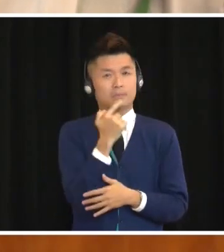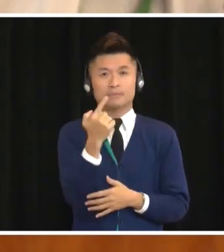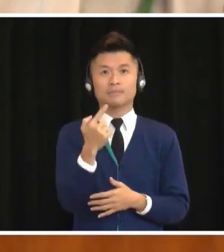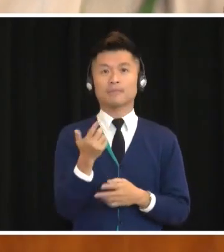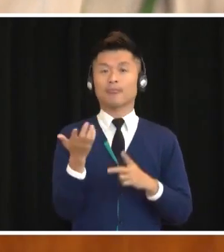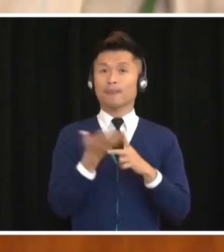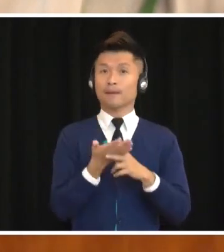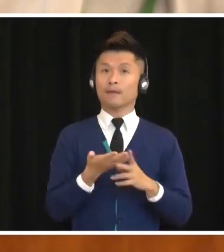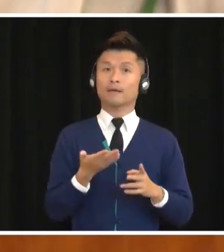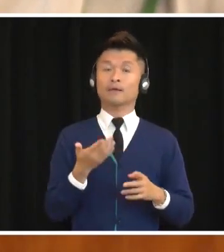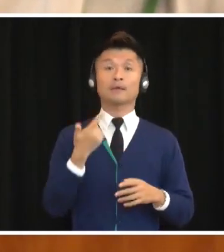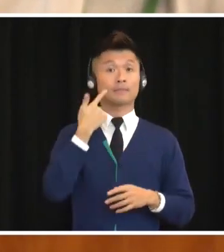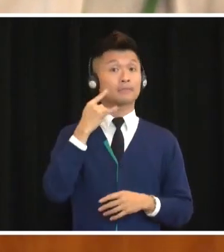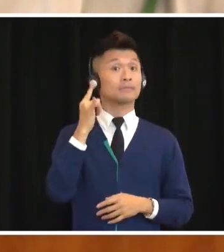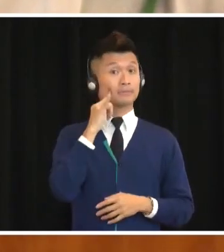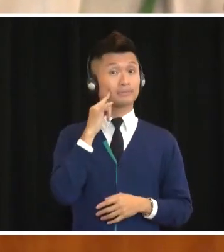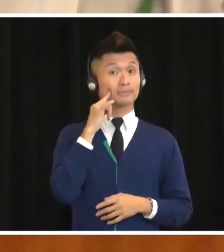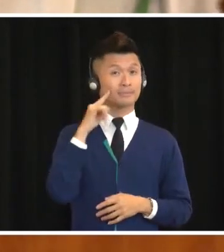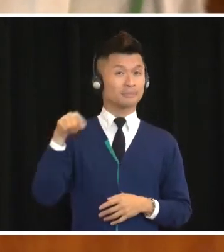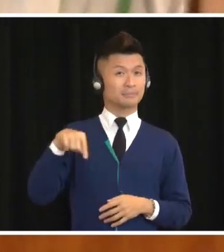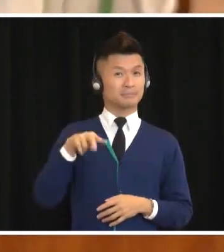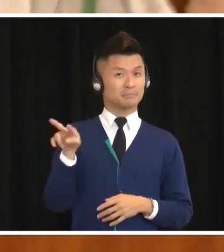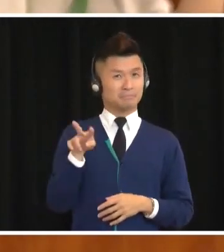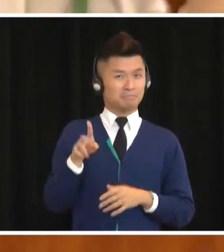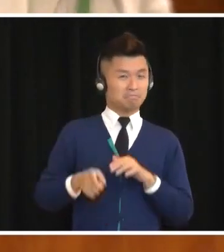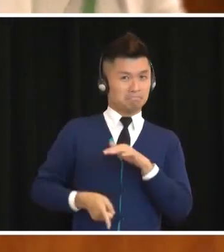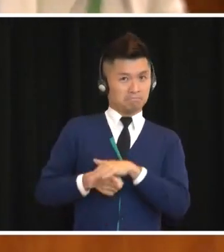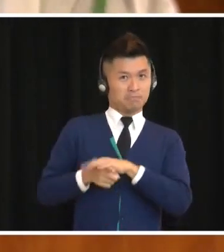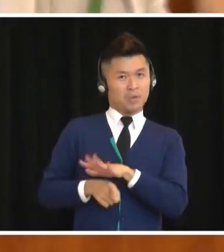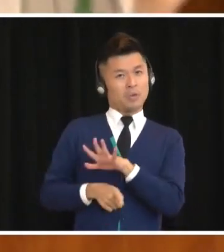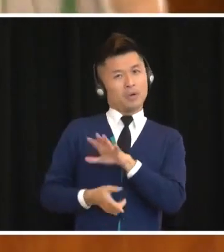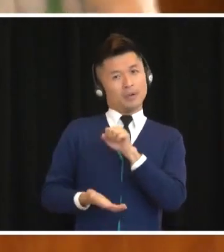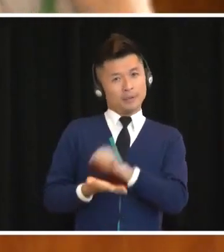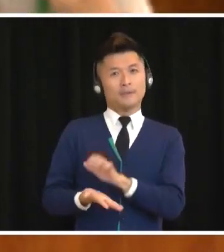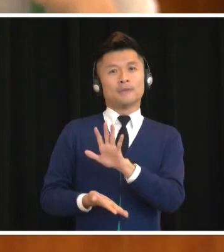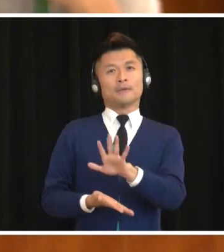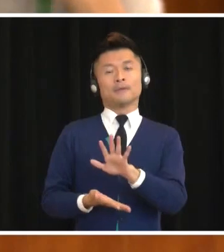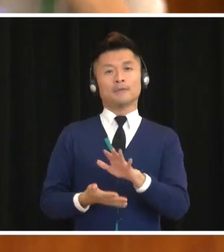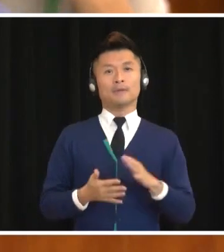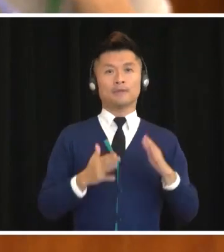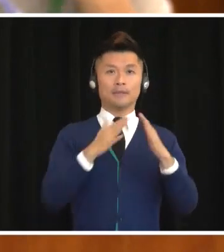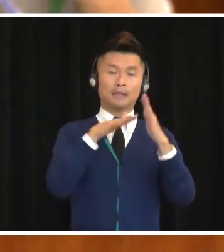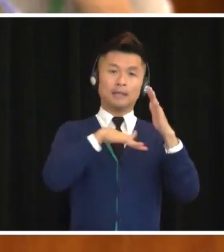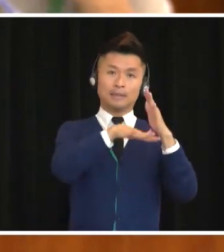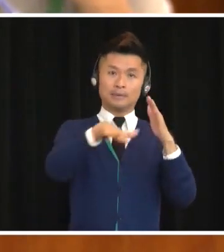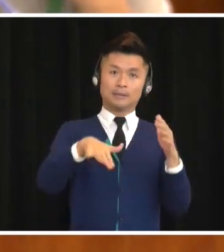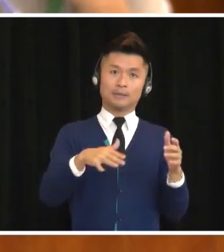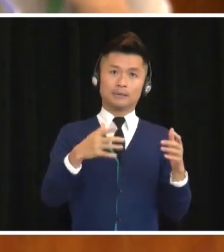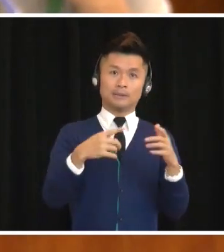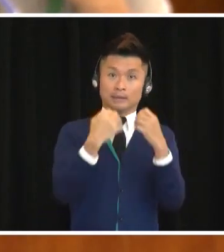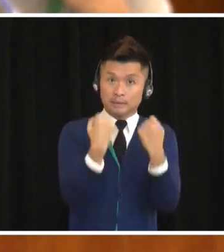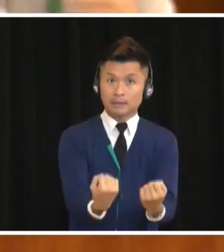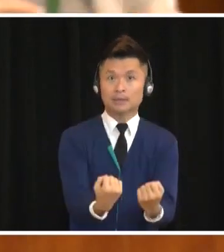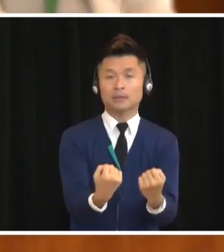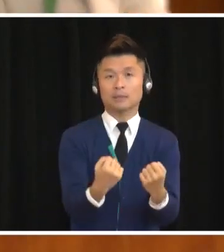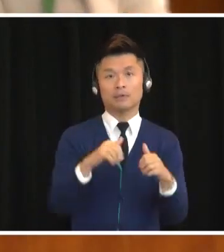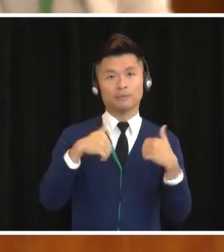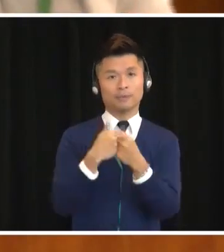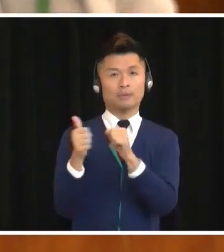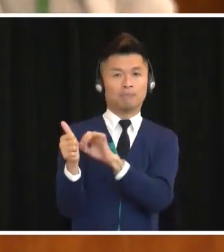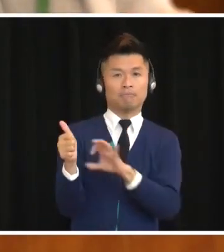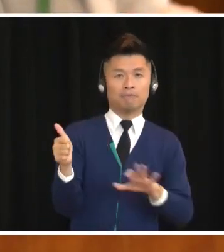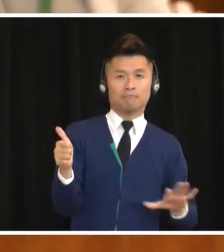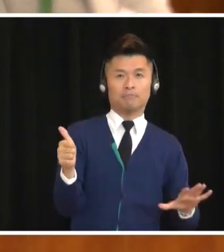offense and the family is poorer on average, or the parents in this family